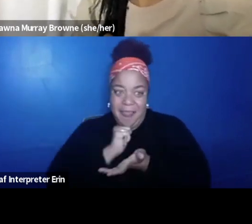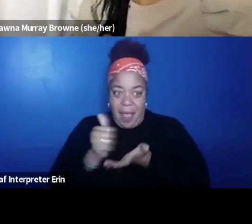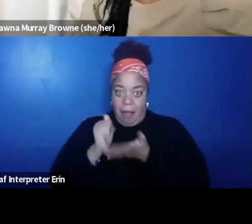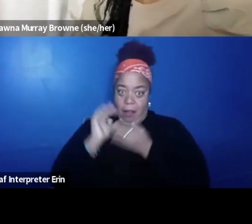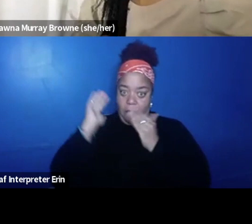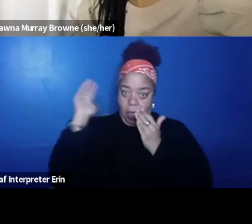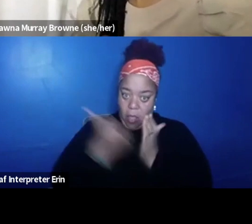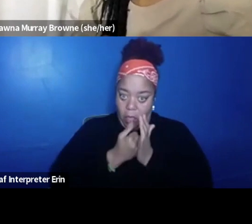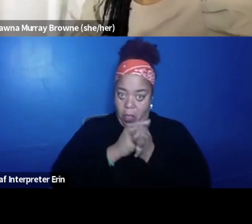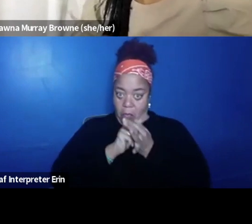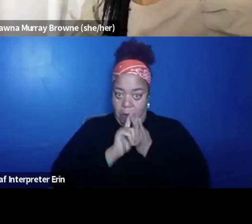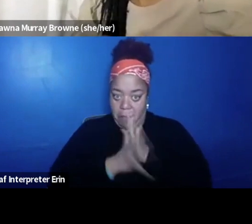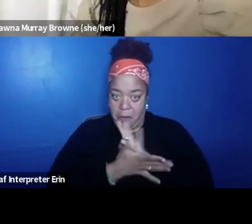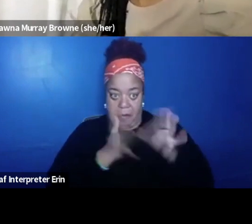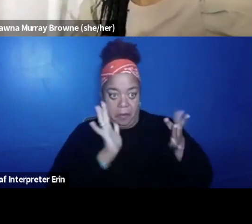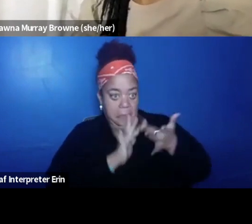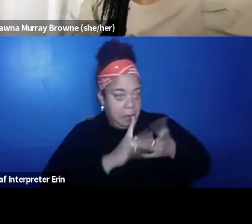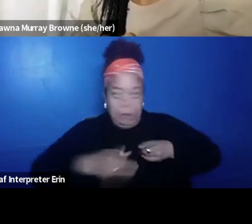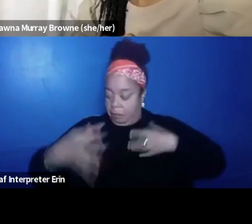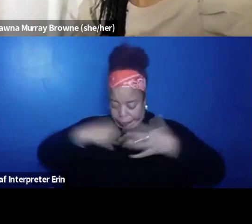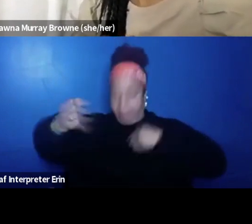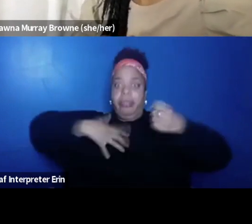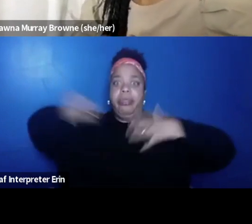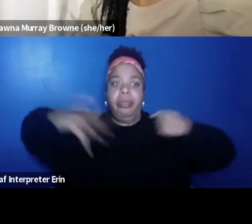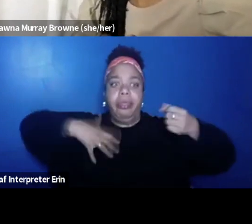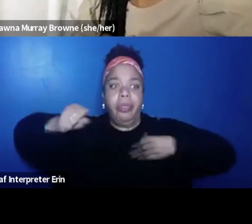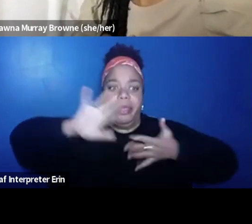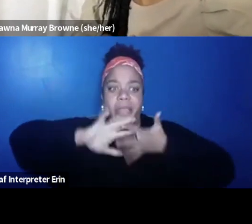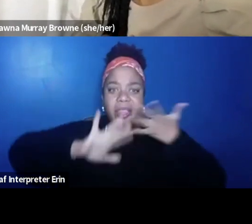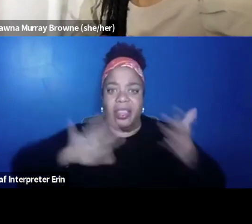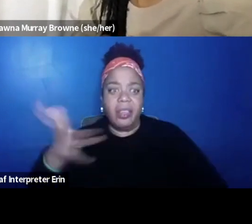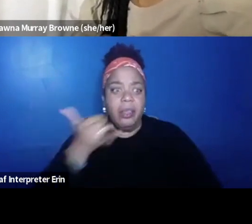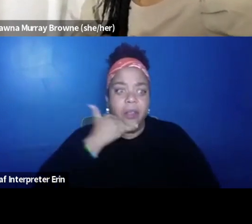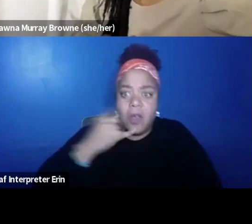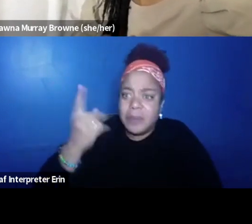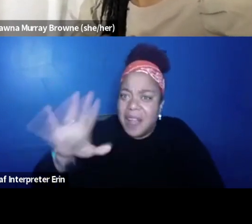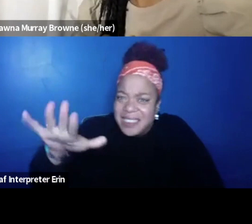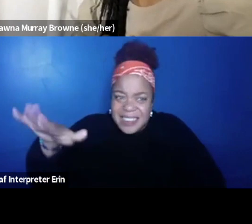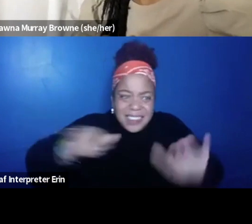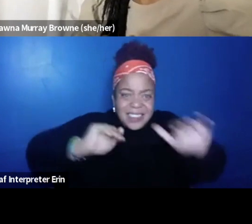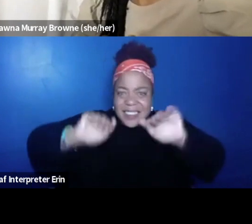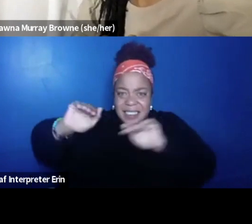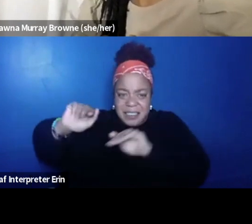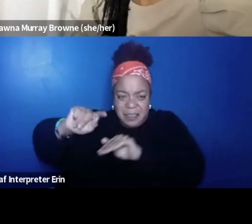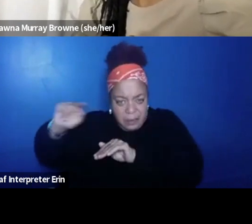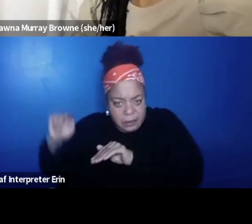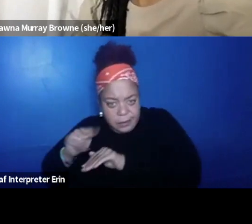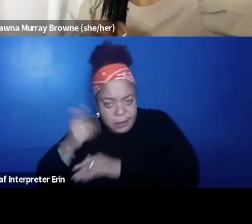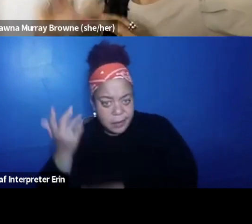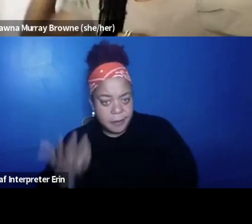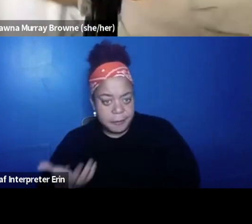everything taken apart, then they would, right? But it is those of us who kind of are still, not kind